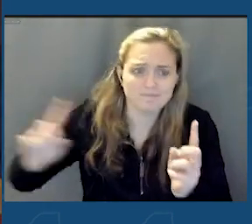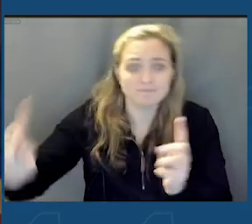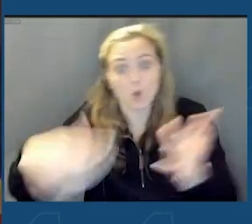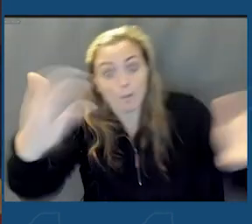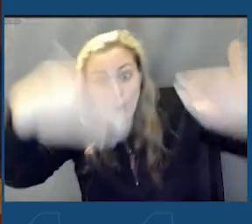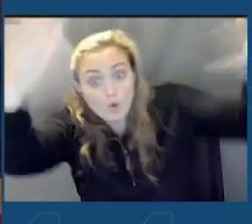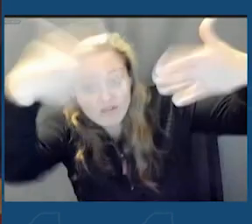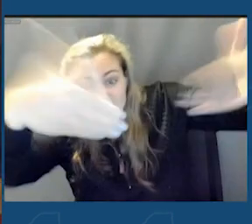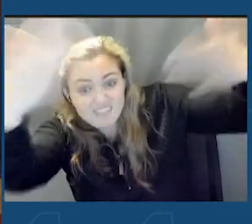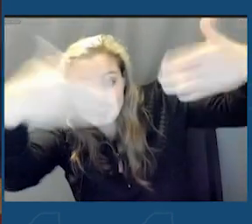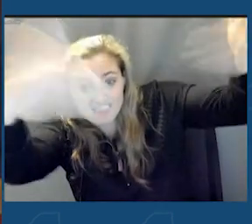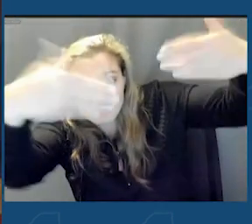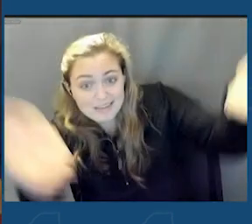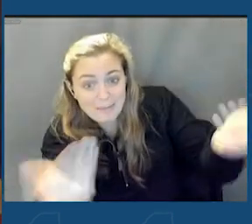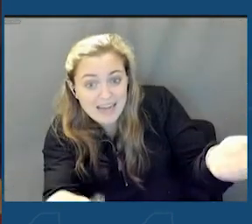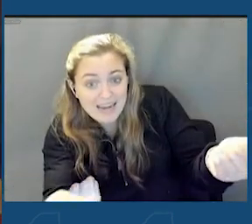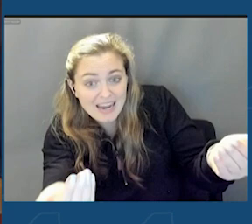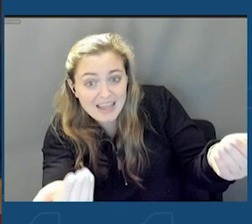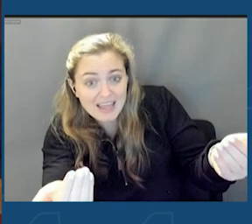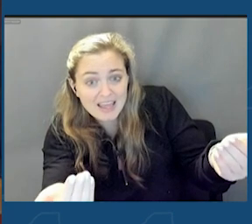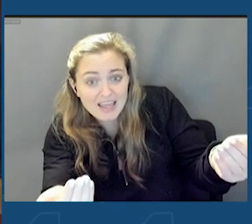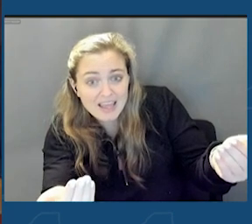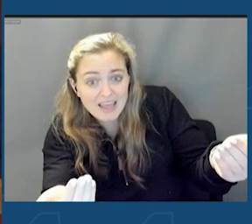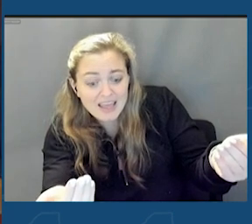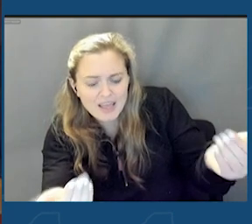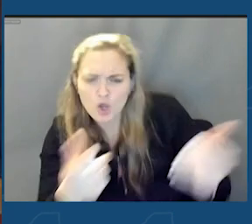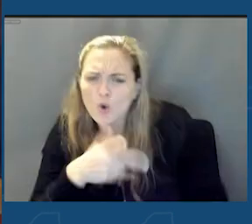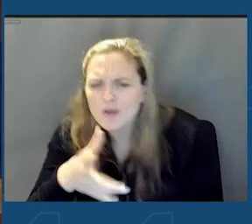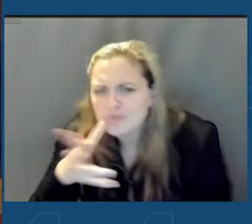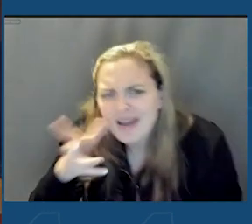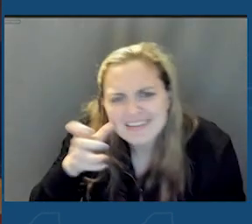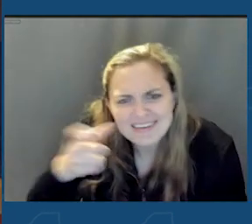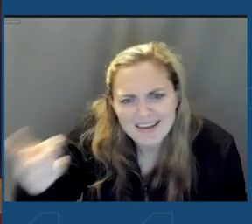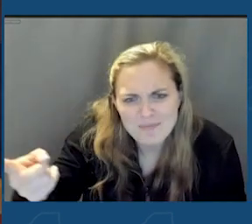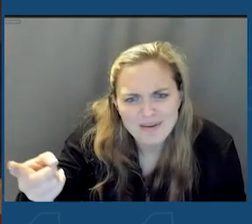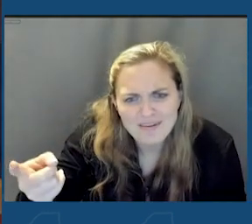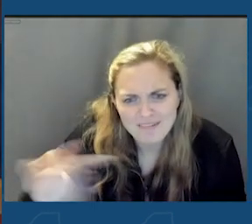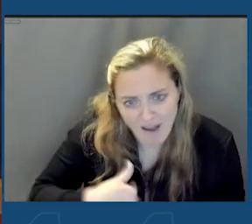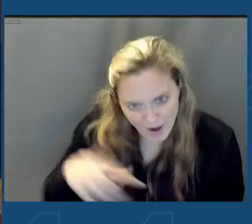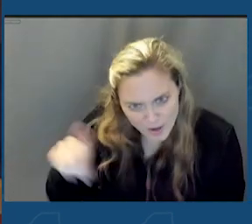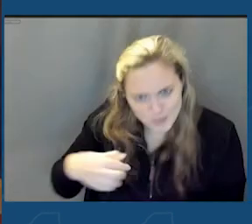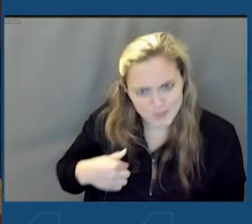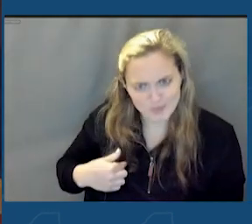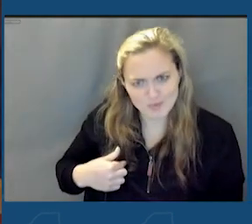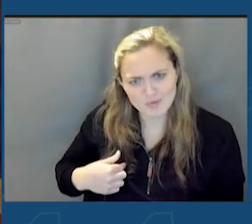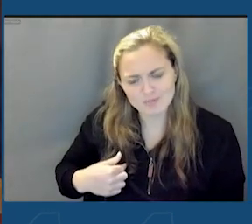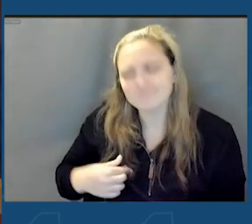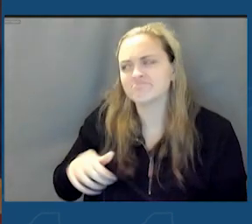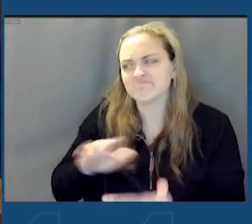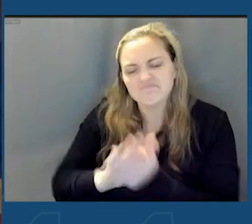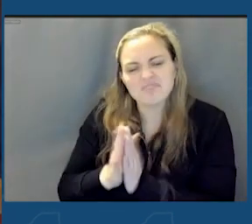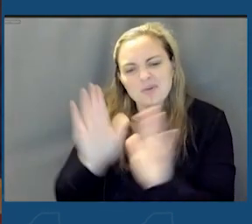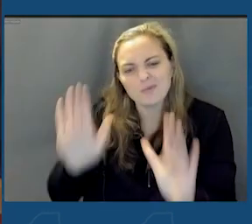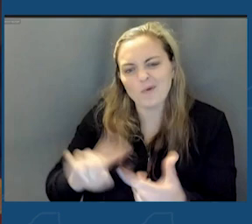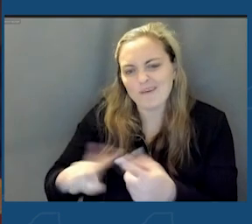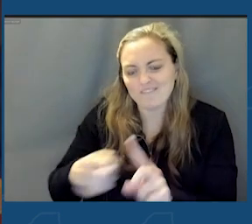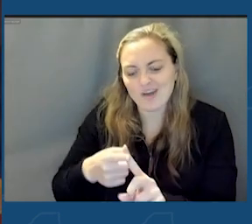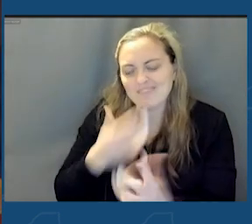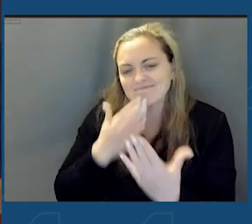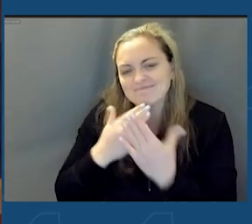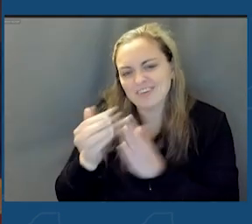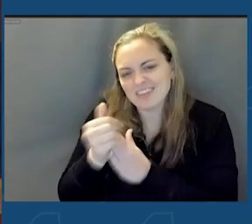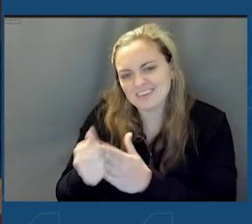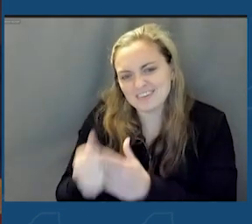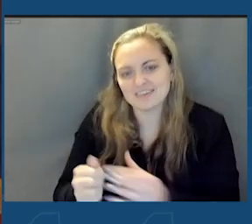this along, let's move it along. It's like, who doesn't want to listen to Eddie Gibbs? But I do. And he has become a great friend, and I thank him for his leadership as well.